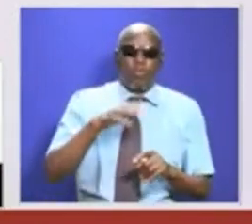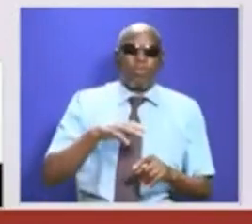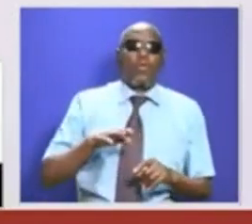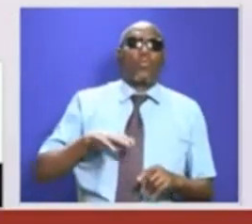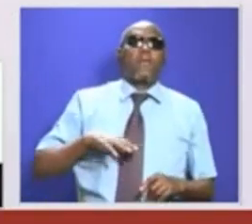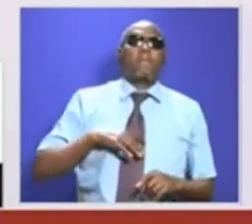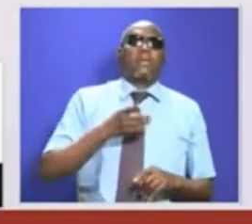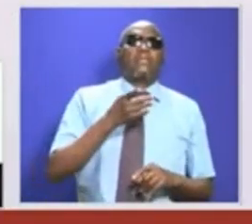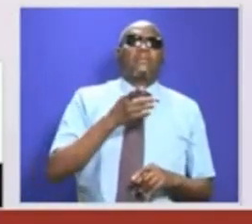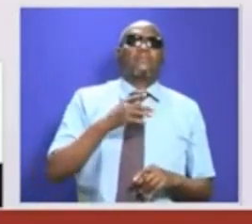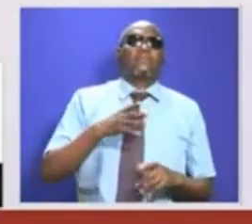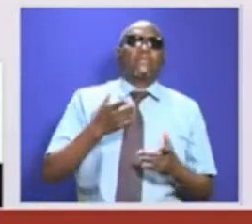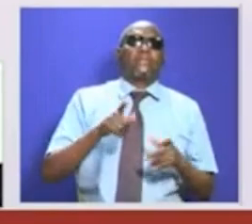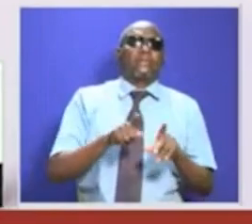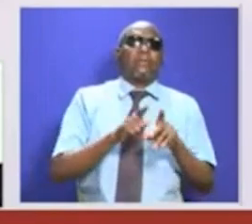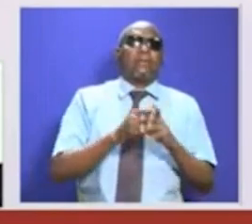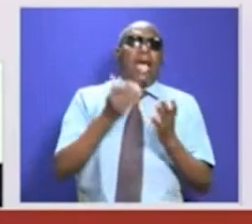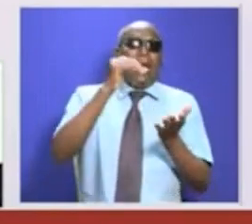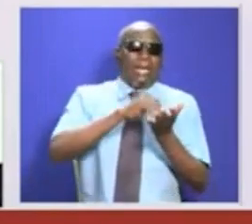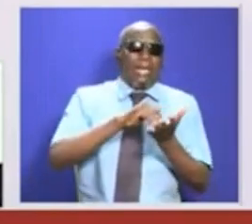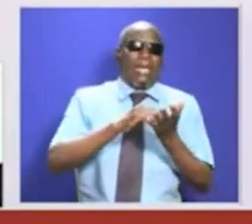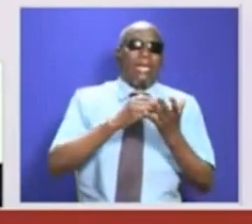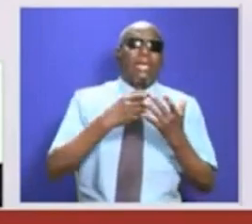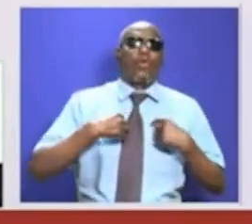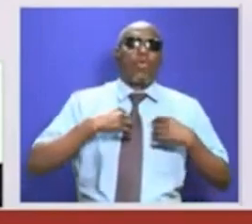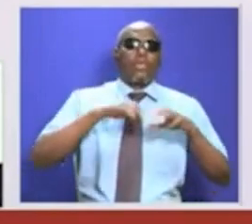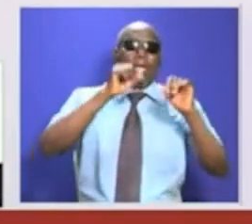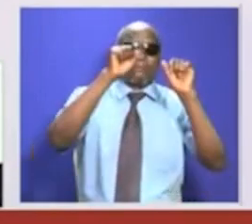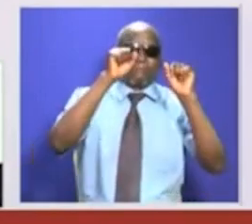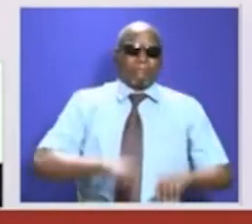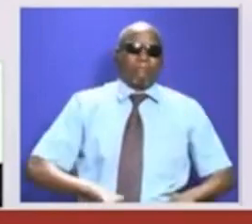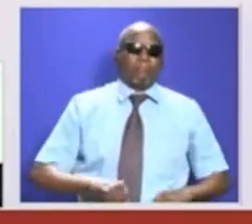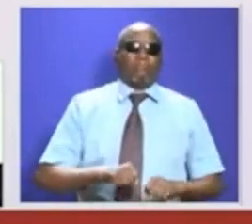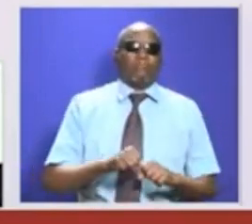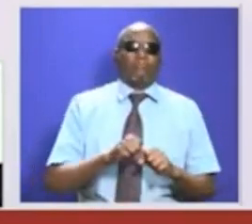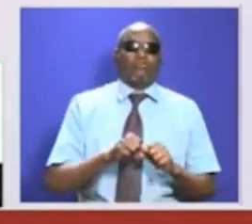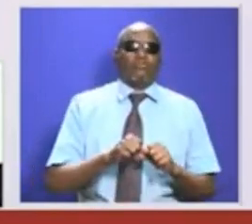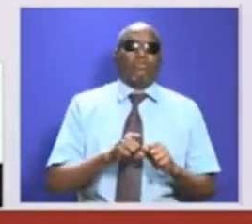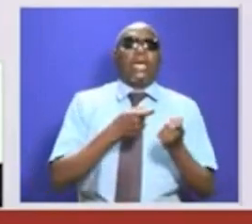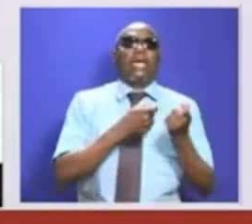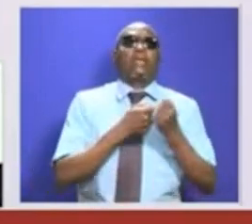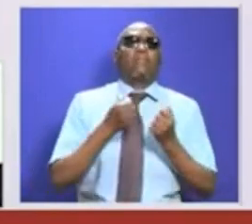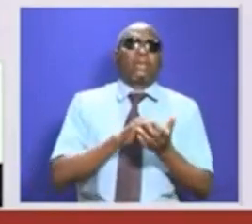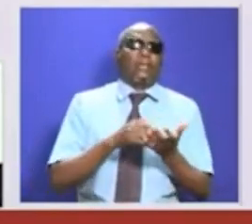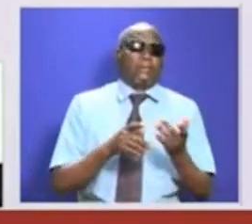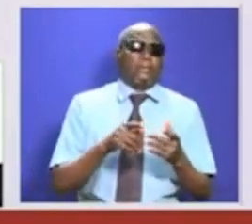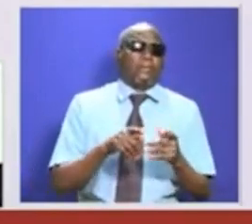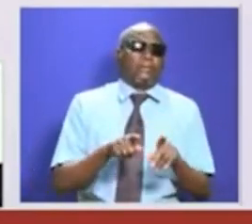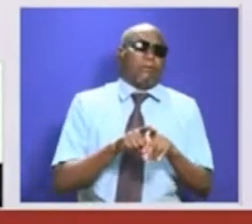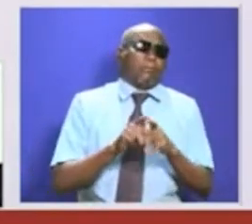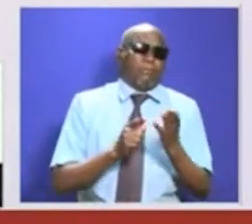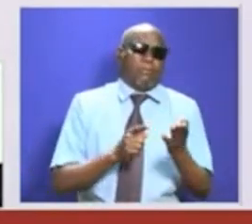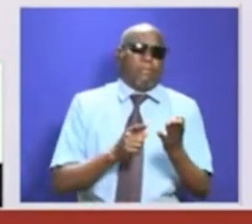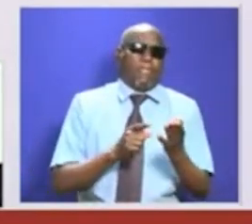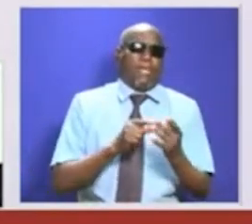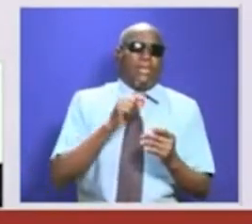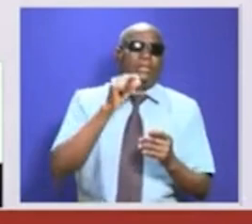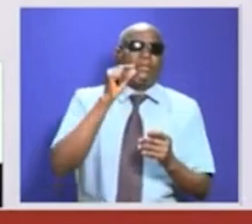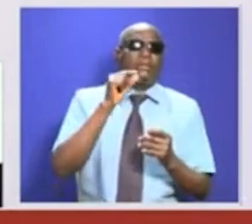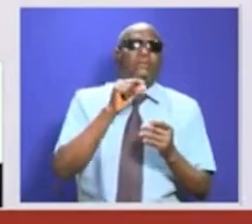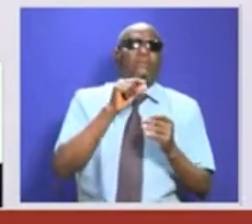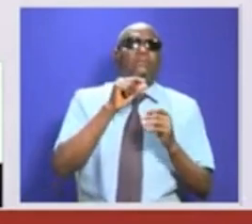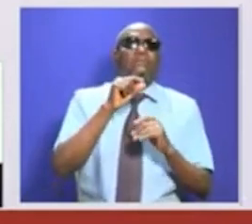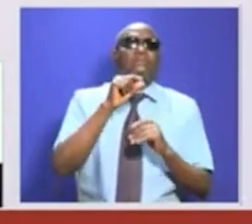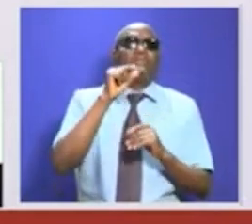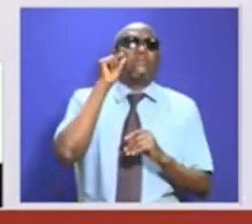stripped naked and raped all over again when you go to the police stations. So as long as you have the gender police officers in the